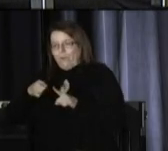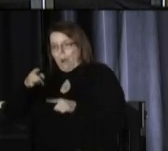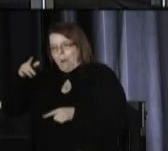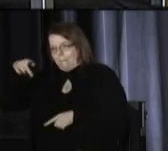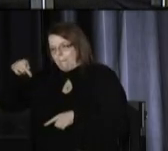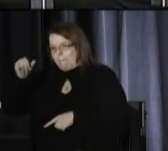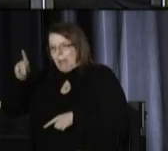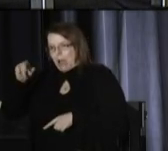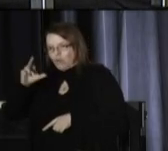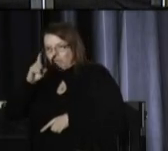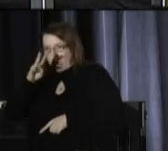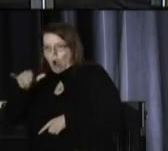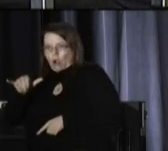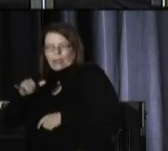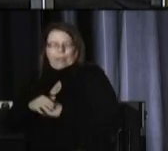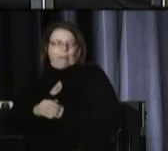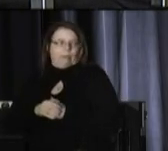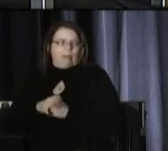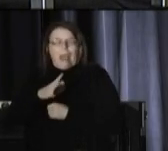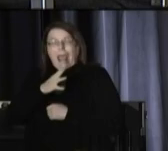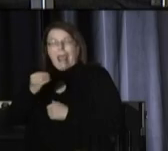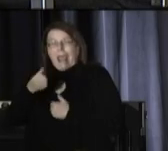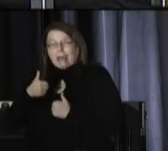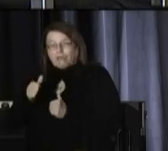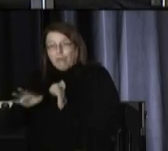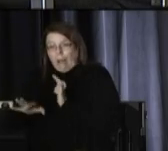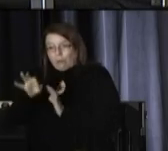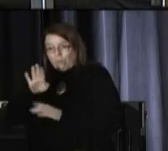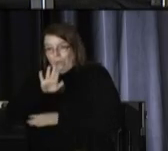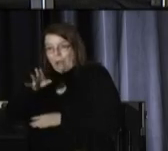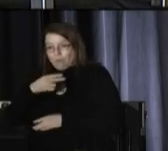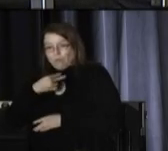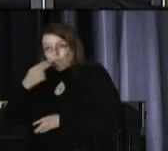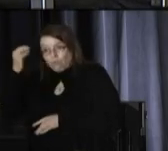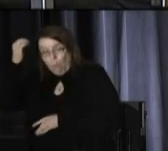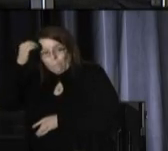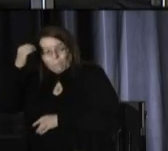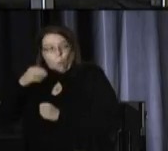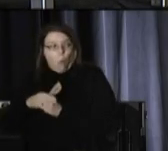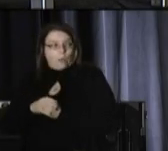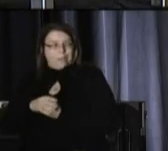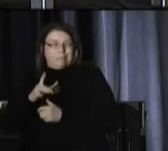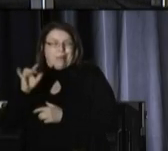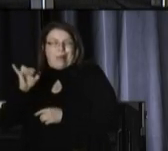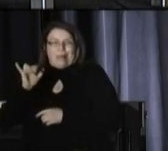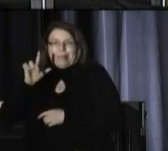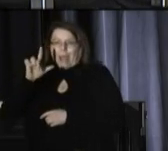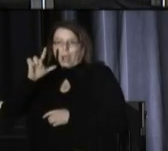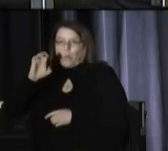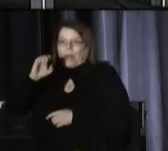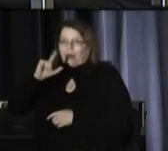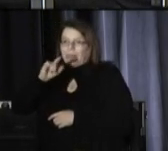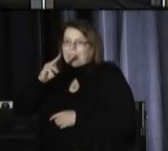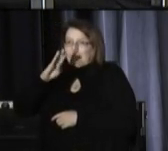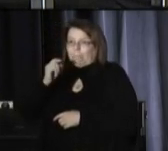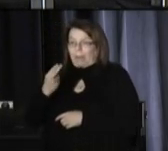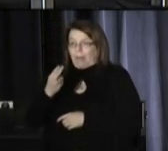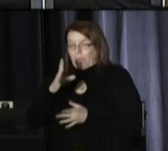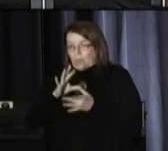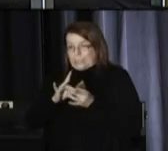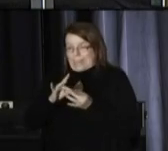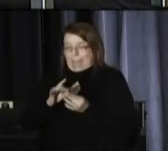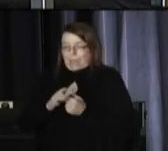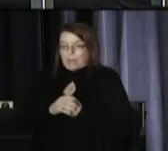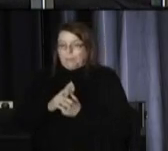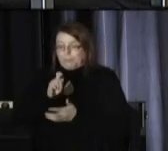that writing and trying to find your voice, kind of like what Elizabeth was saying in terms of writing